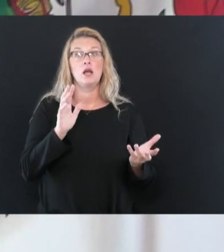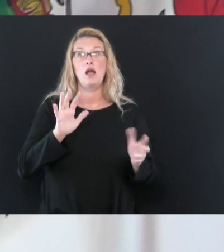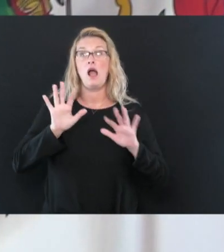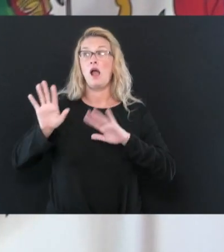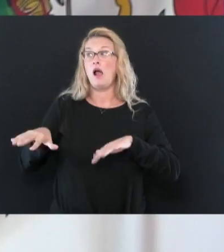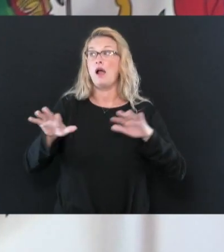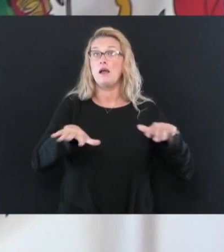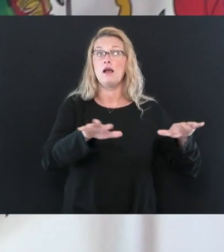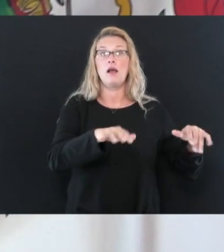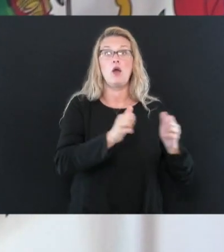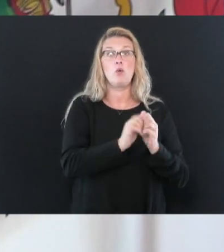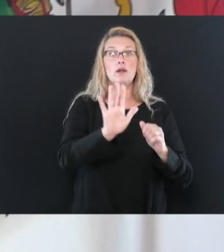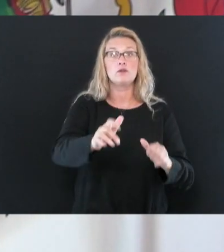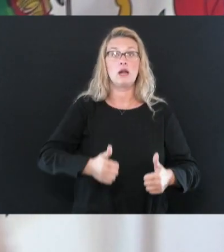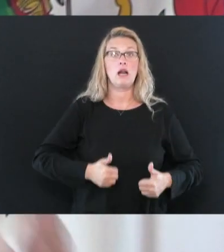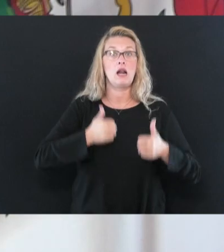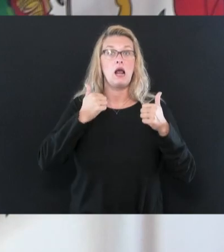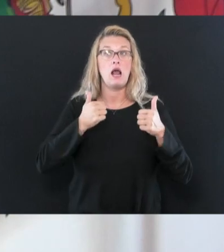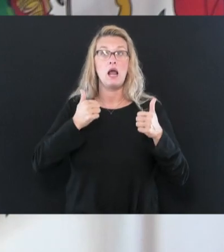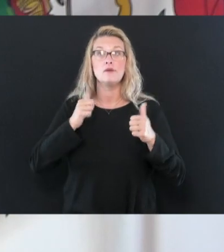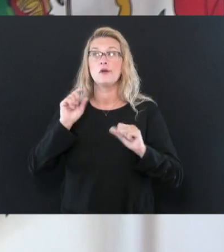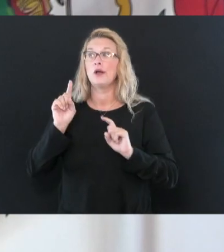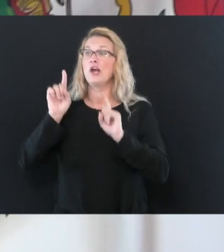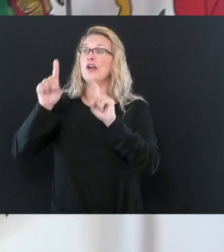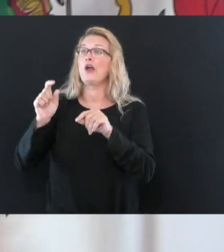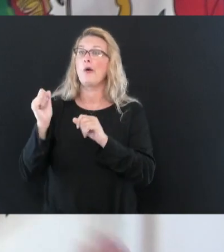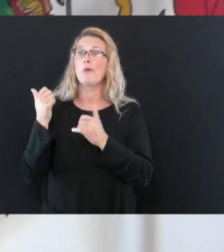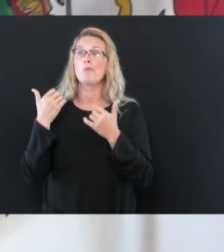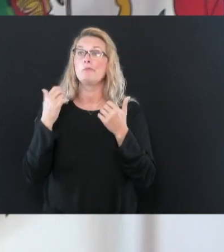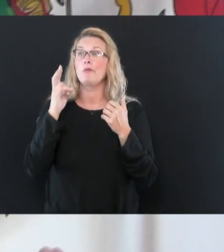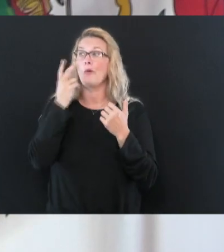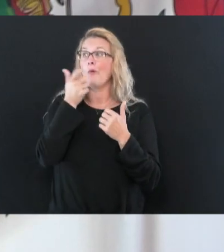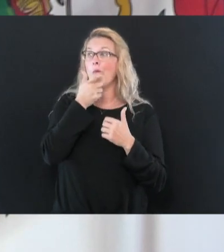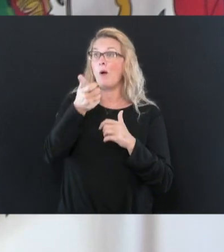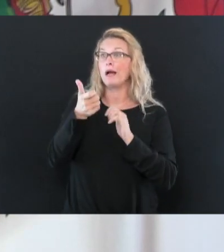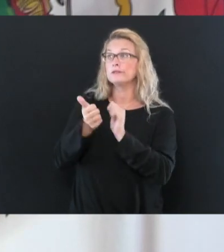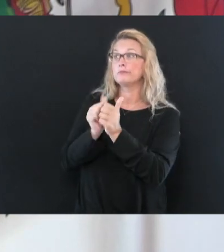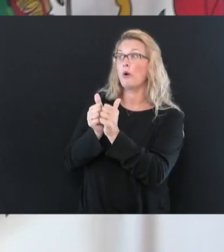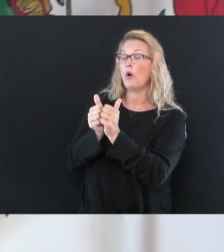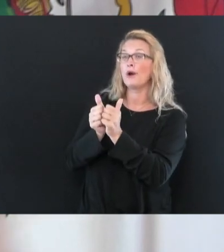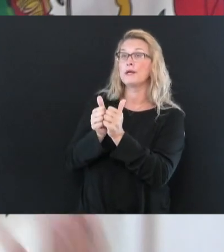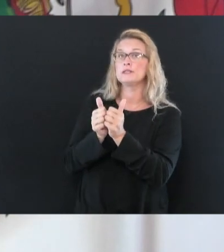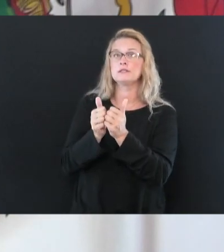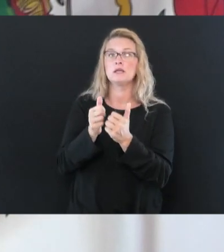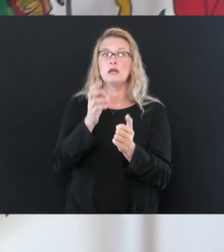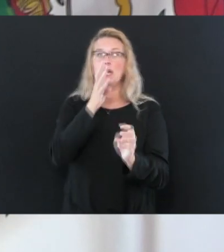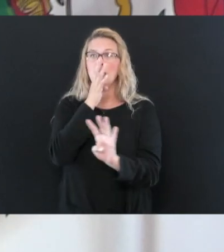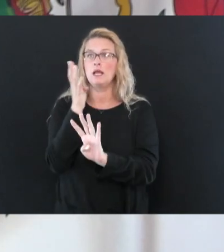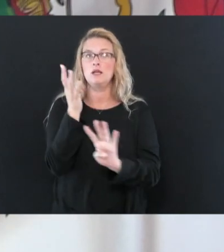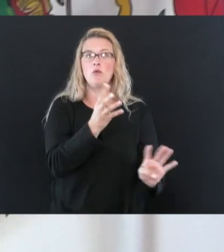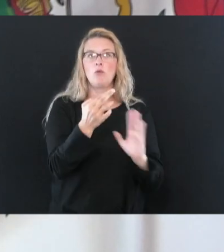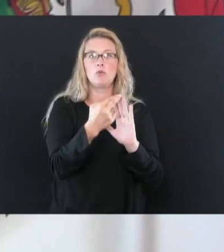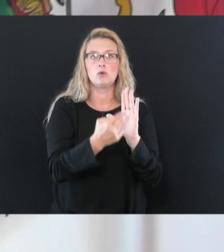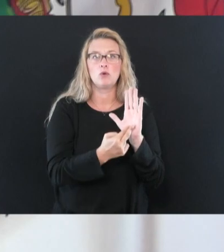be, or go to the next ball game or whatever it may be without a care under the sun.